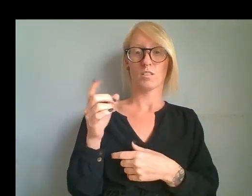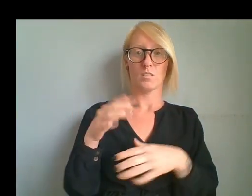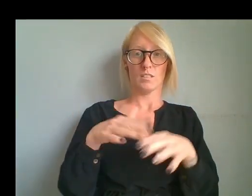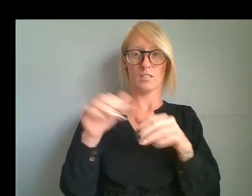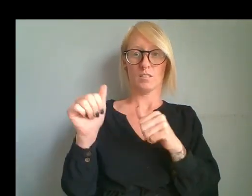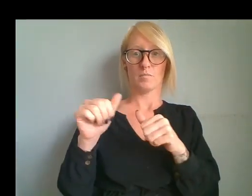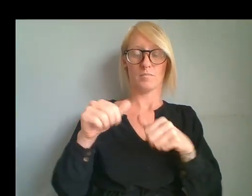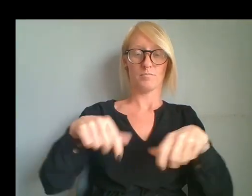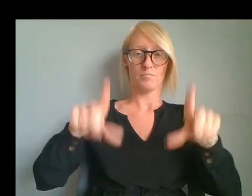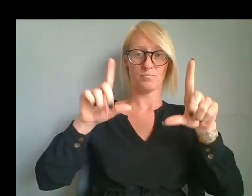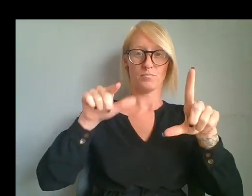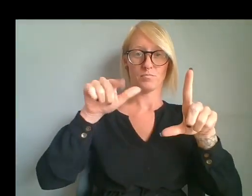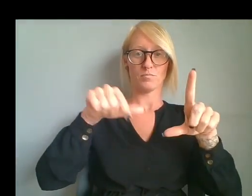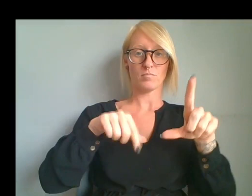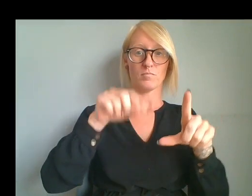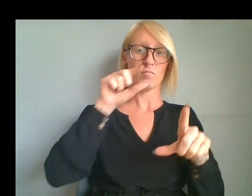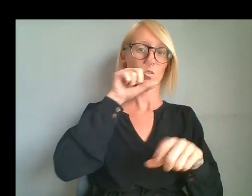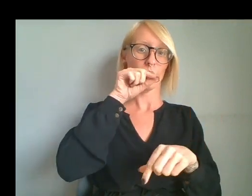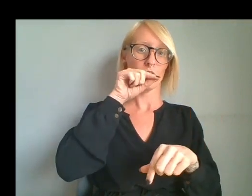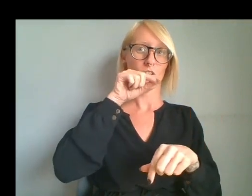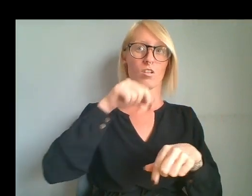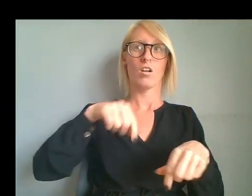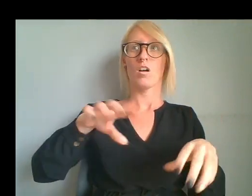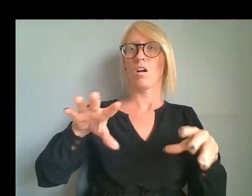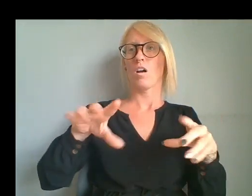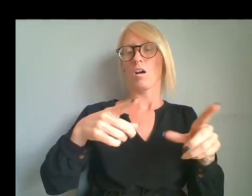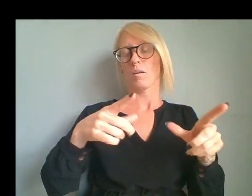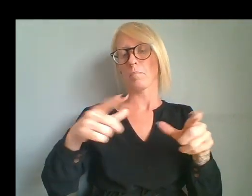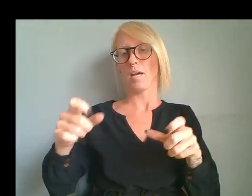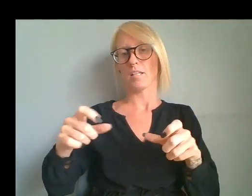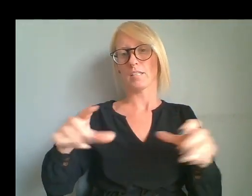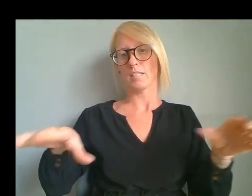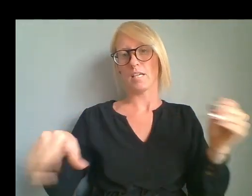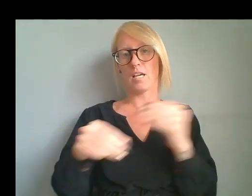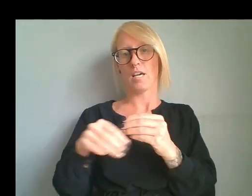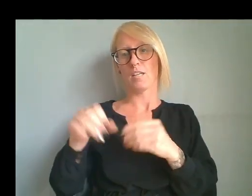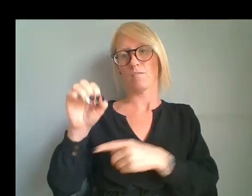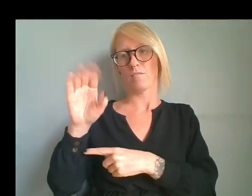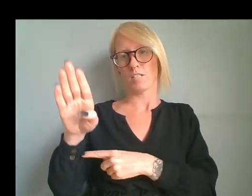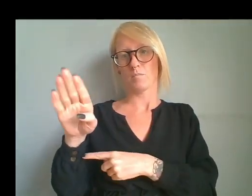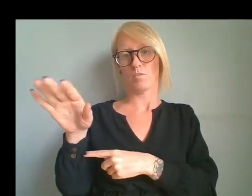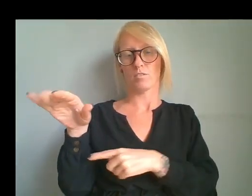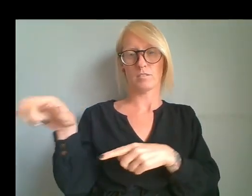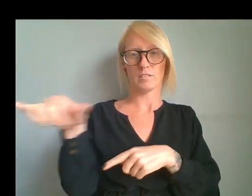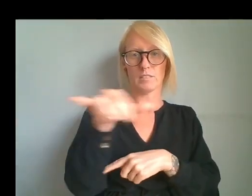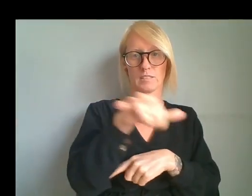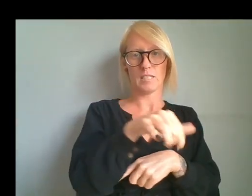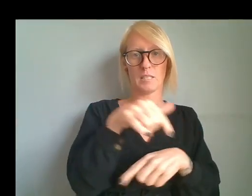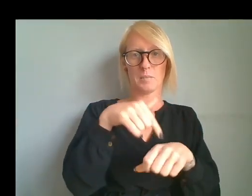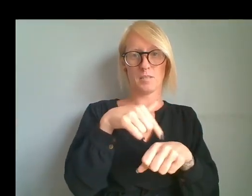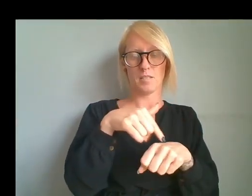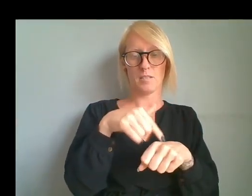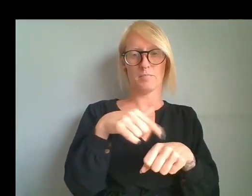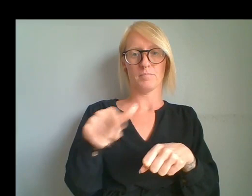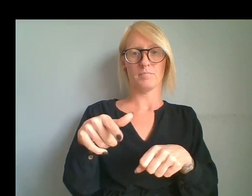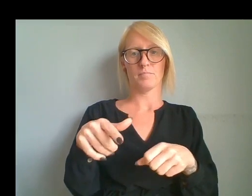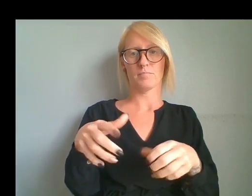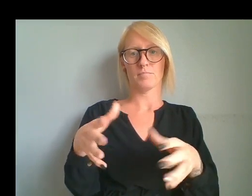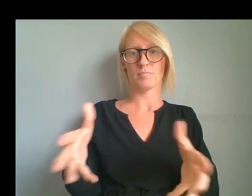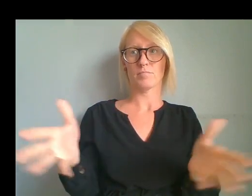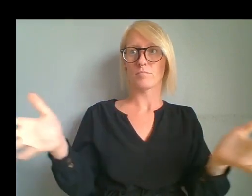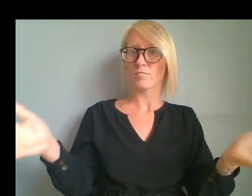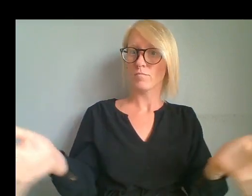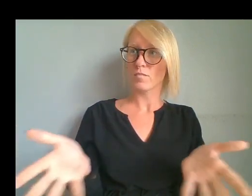it set up so it automatically will feed into our Facebook page. So I'm tying in, so again, this is about reaching people through